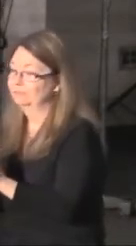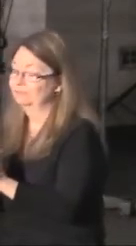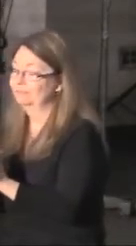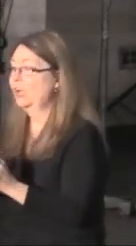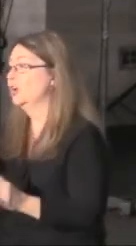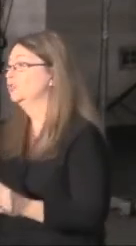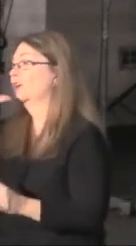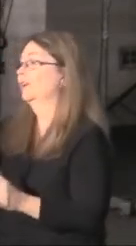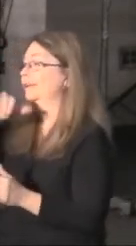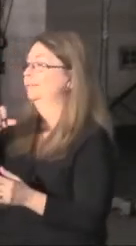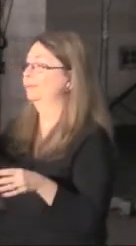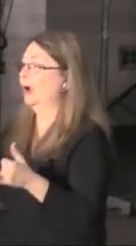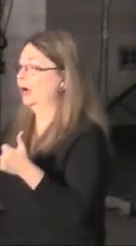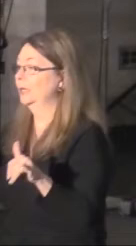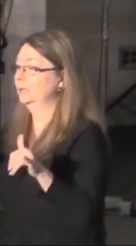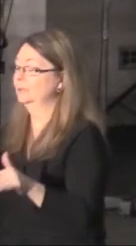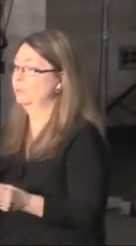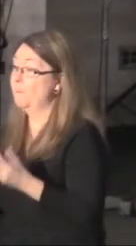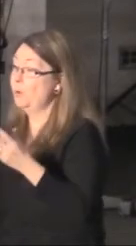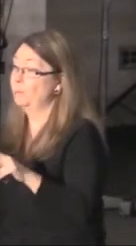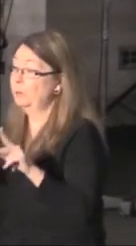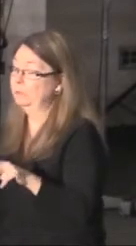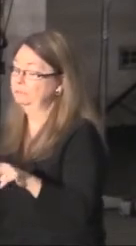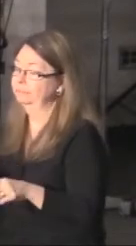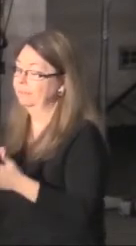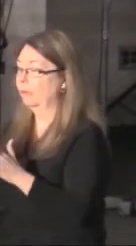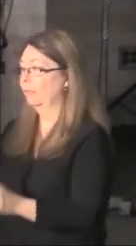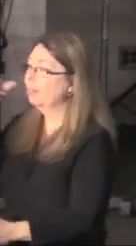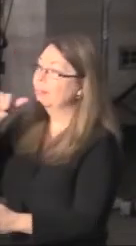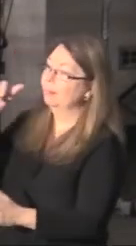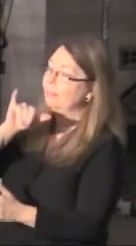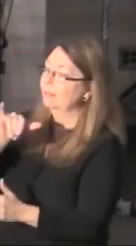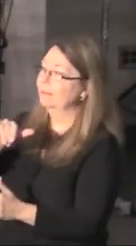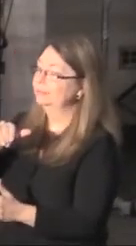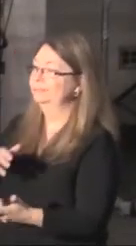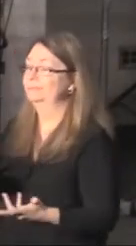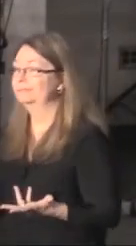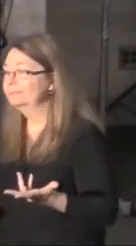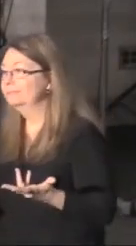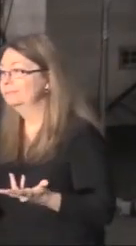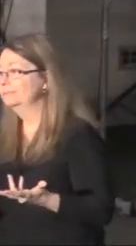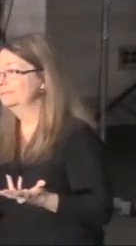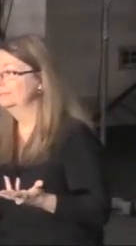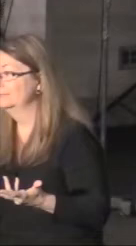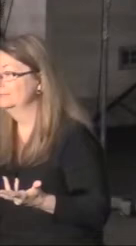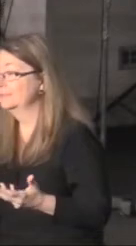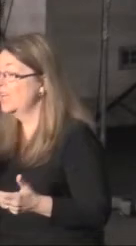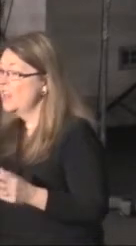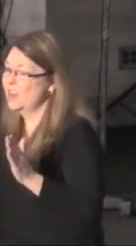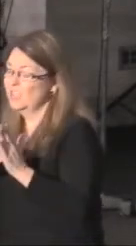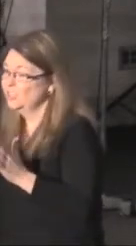drinking festival. And the most of people, you know, there, they get drunk and they're intoxicated. And not that he's